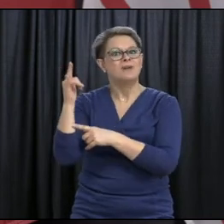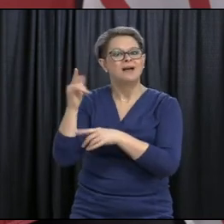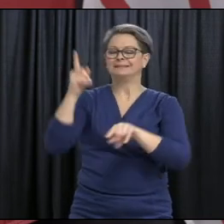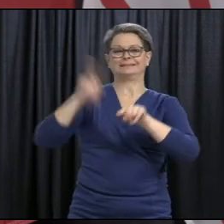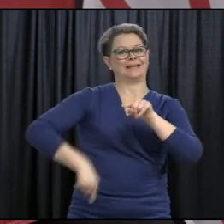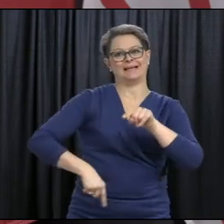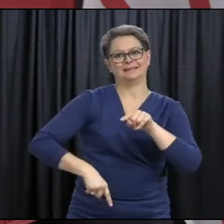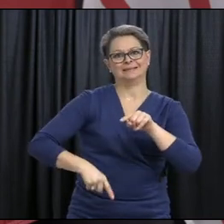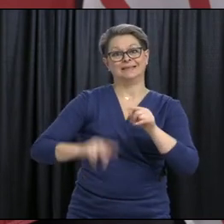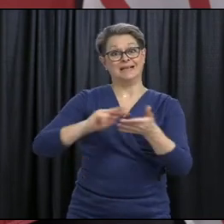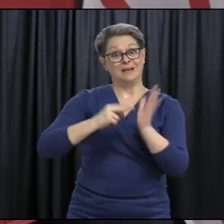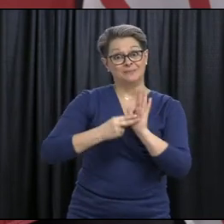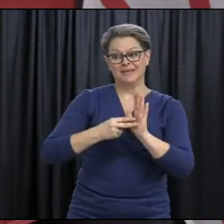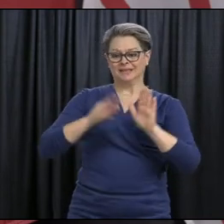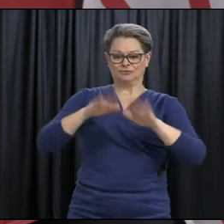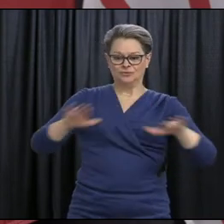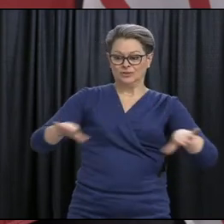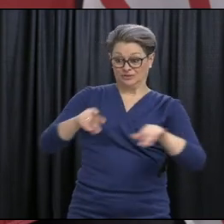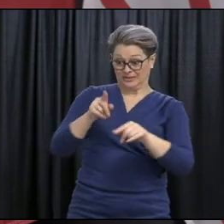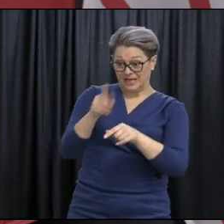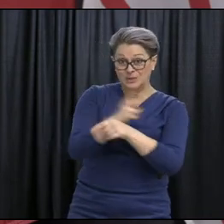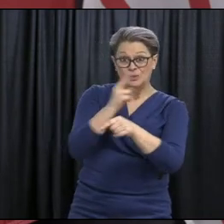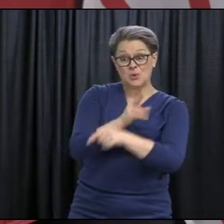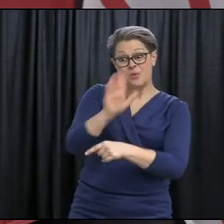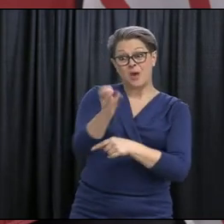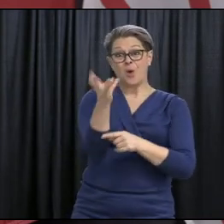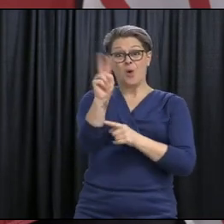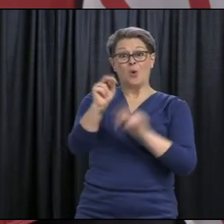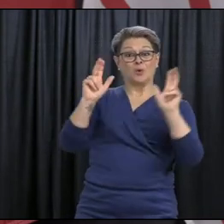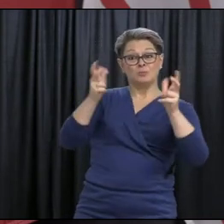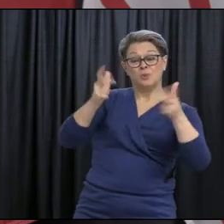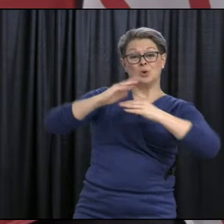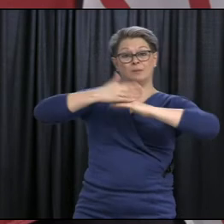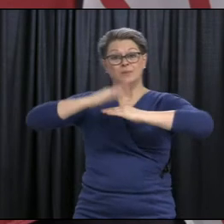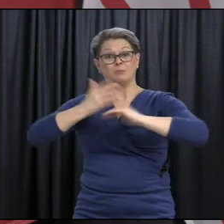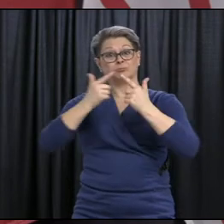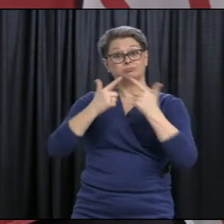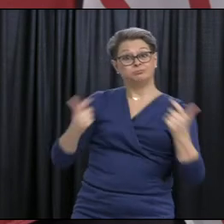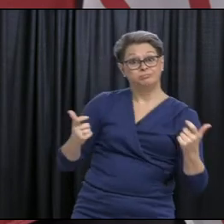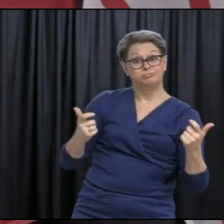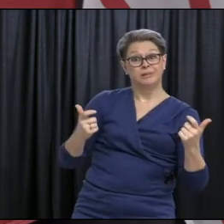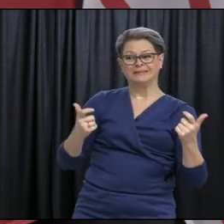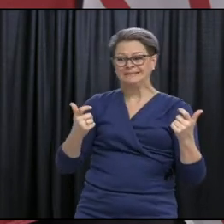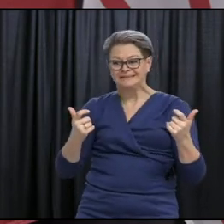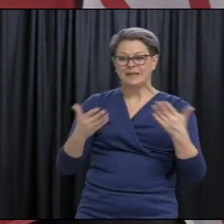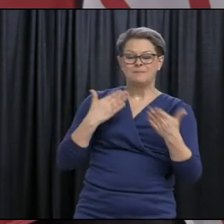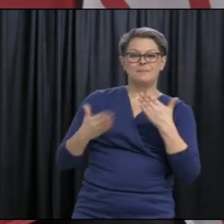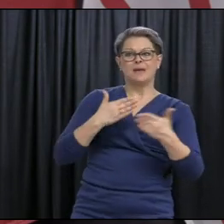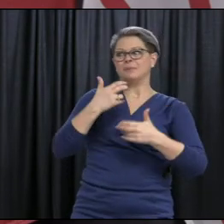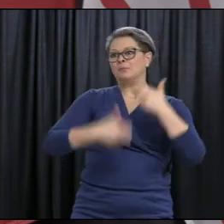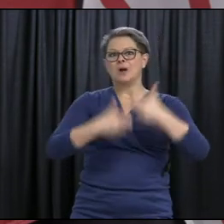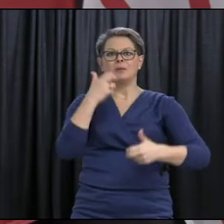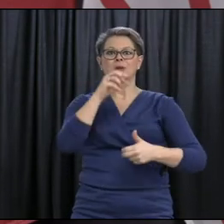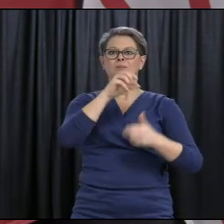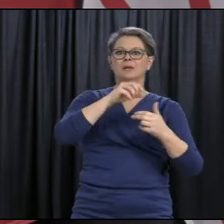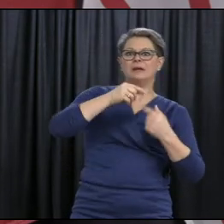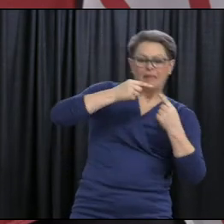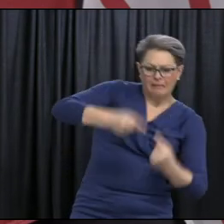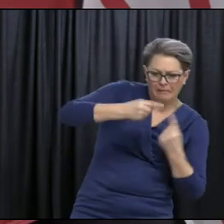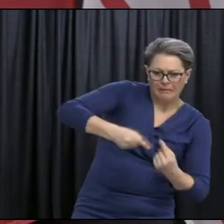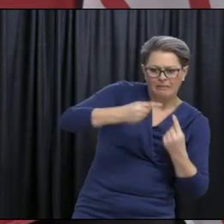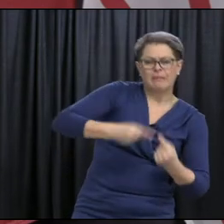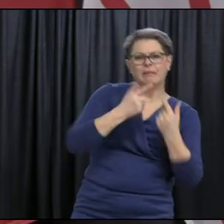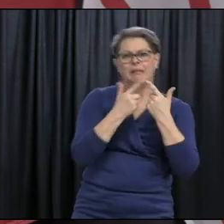using their own individual devices, troubleshooting technical issues, or logging into Google Classroom.